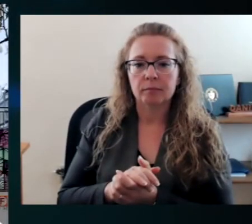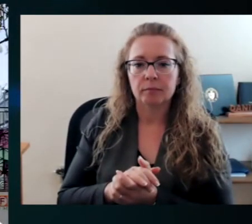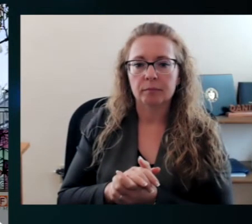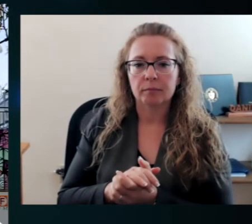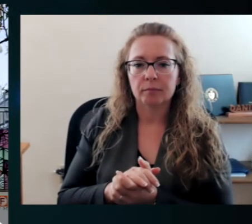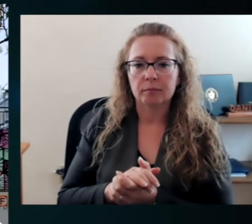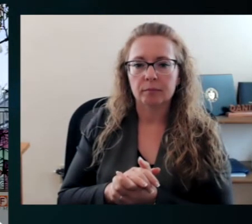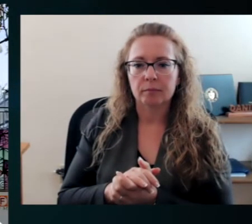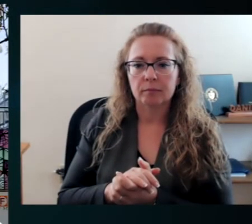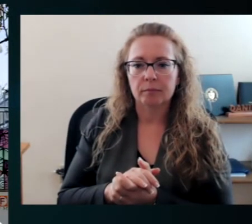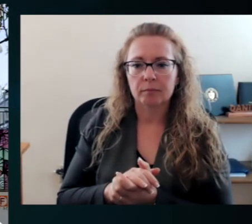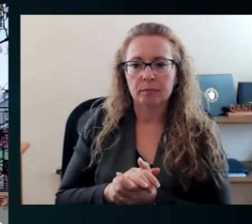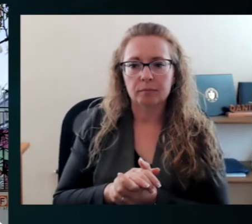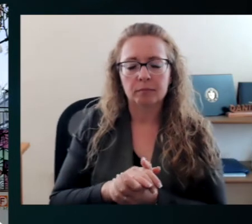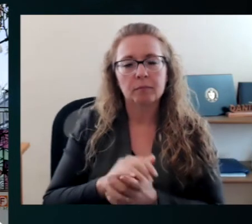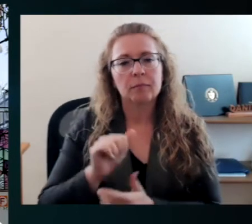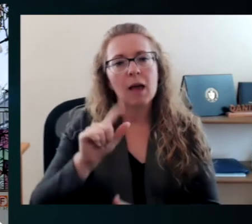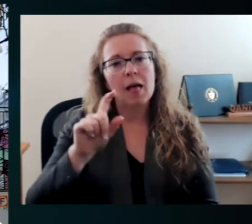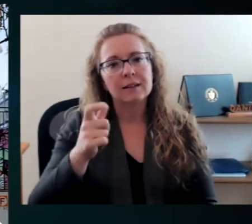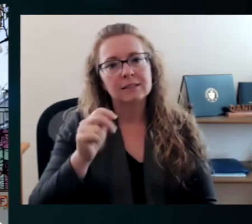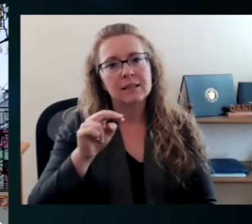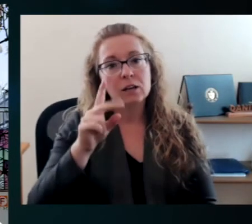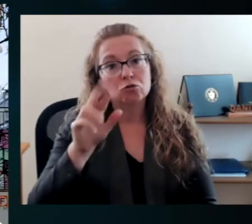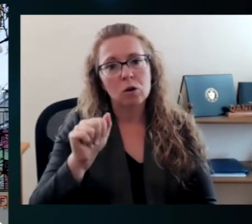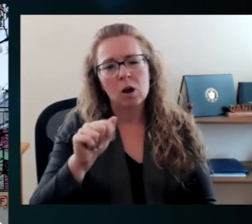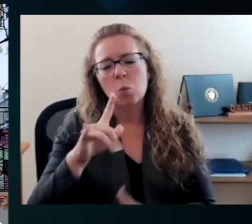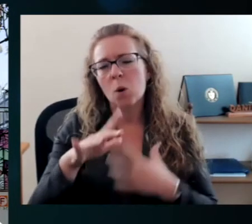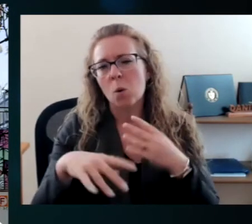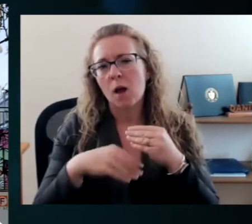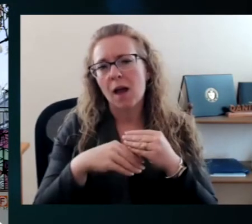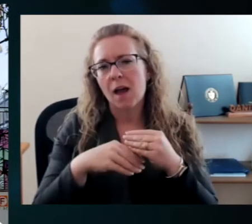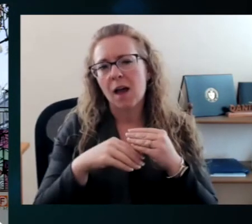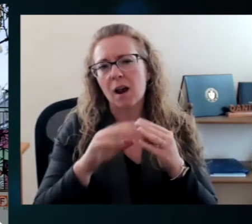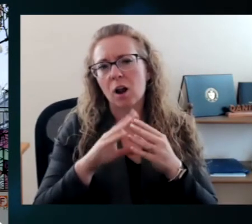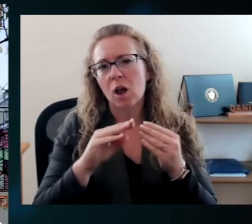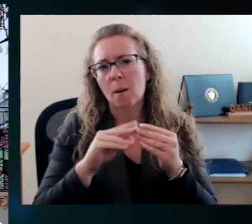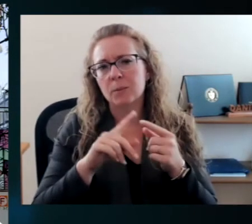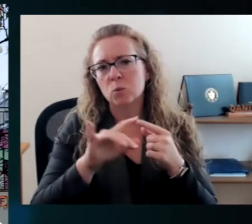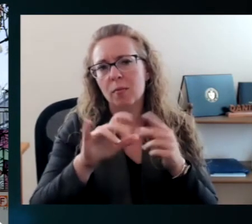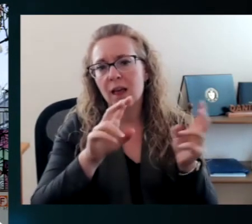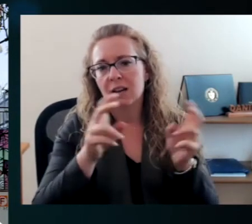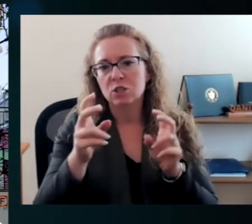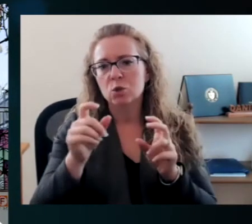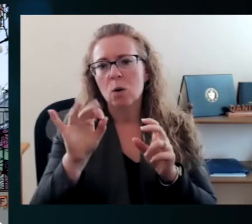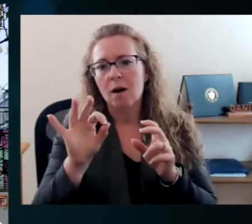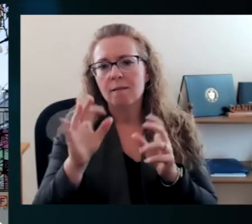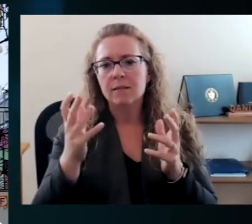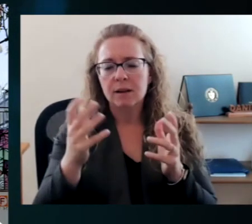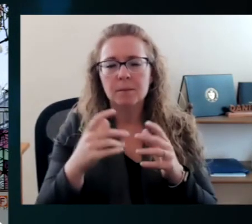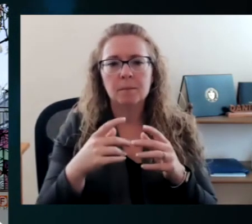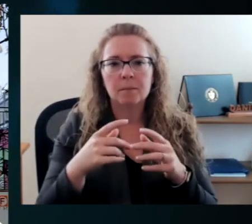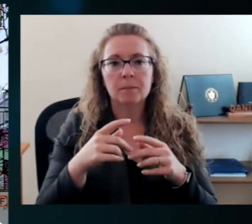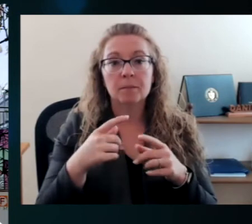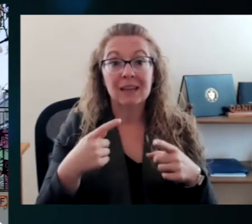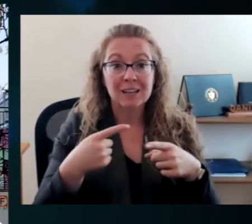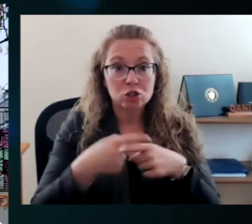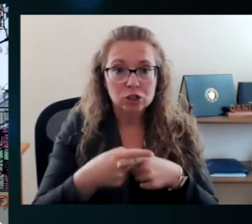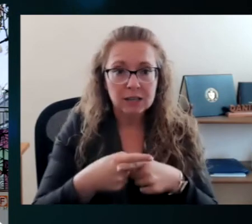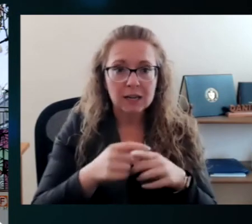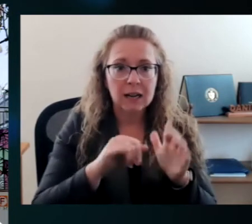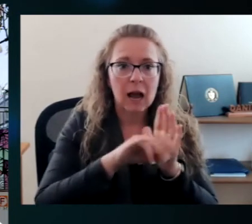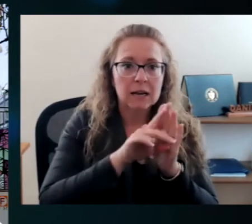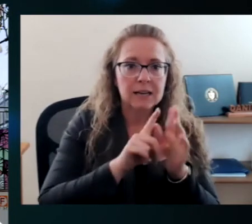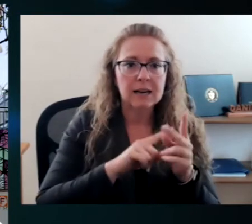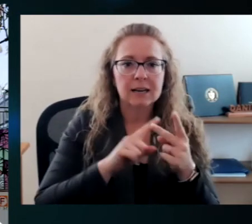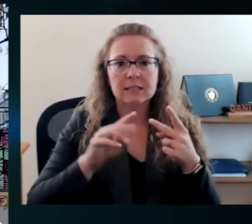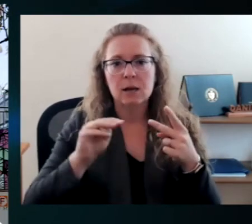Yeah, I wanted to briefly address that sort of issue of, intersecting identities and marginality,